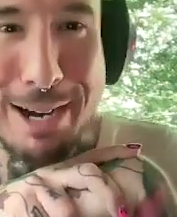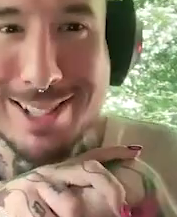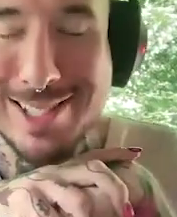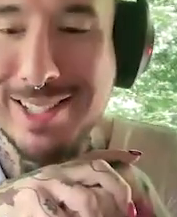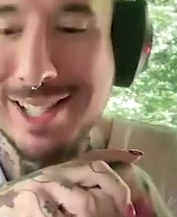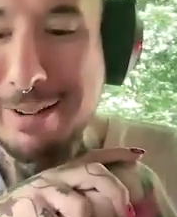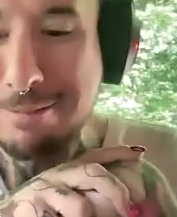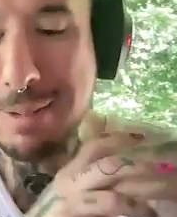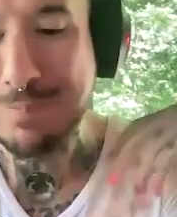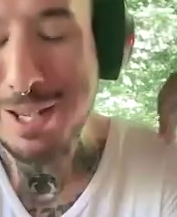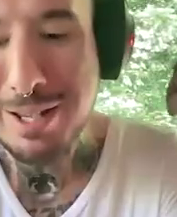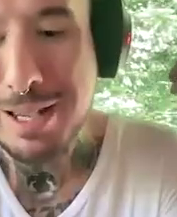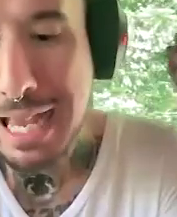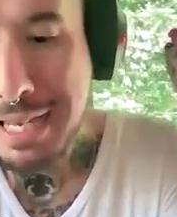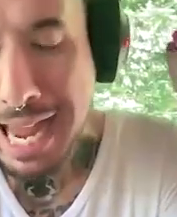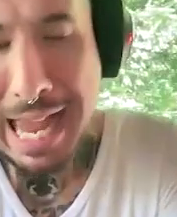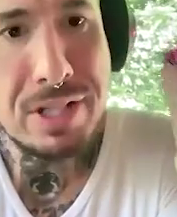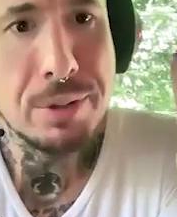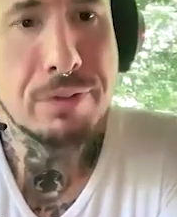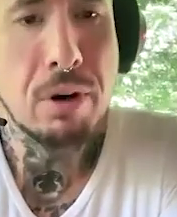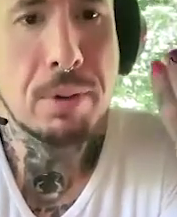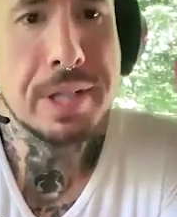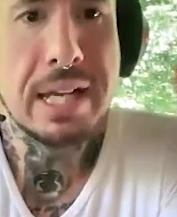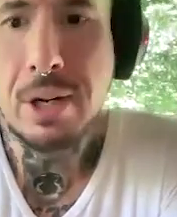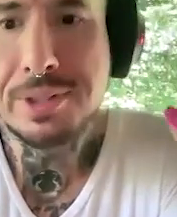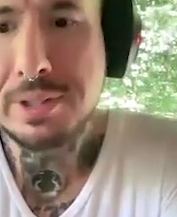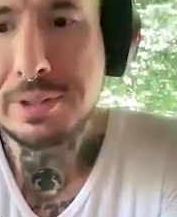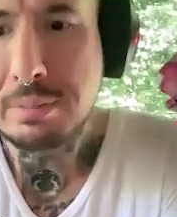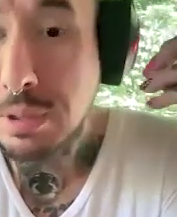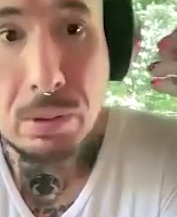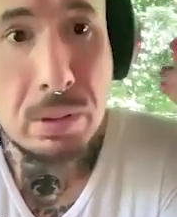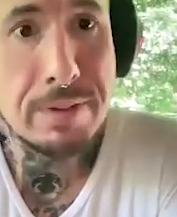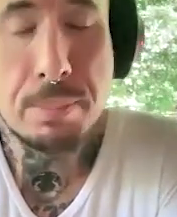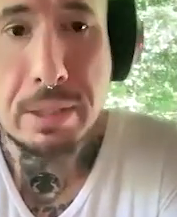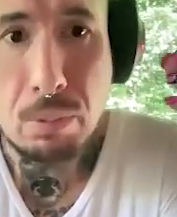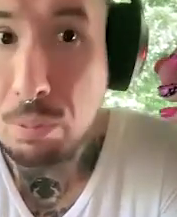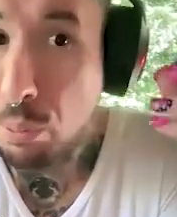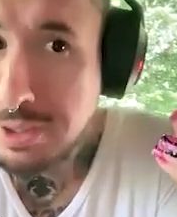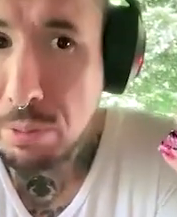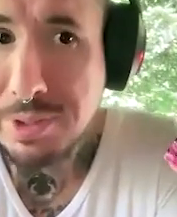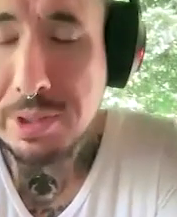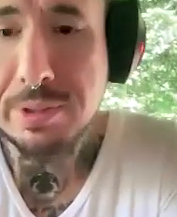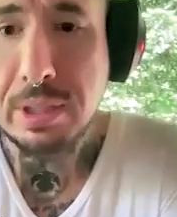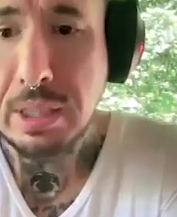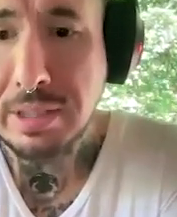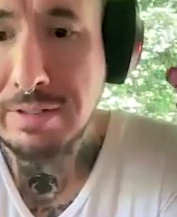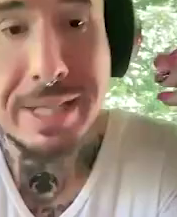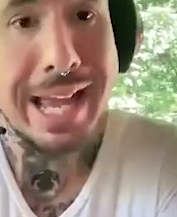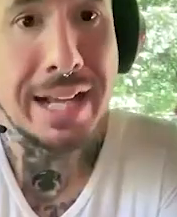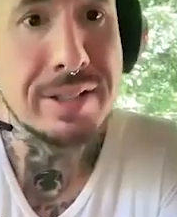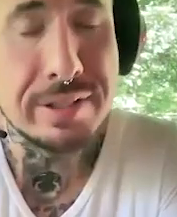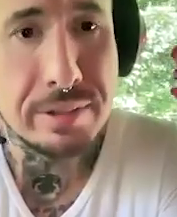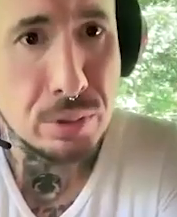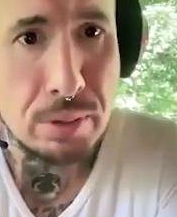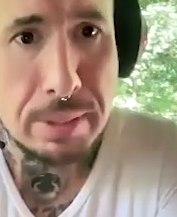kind of tap out at 6, right? And having those formal diagnoses gives me resources. It gives